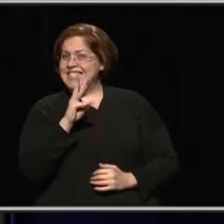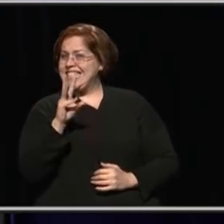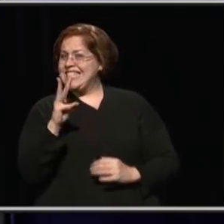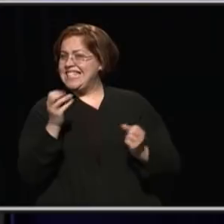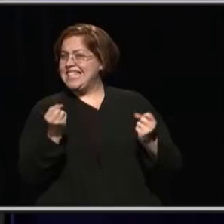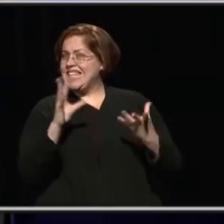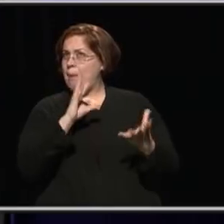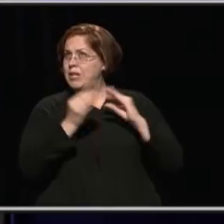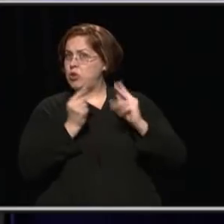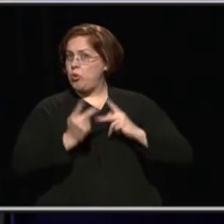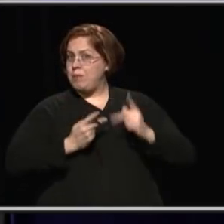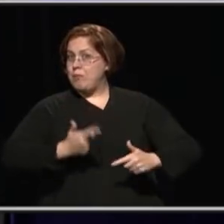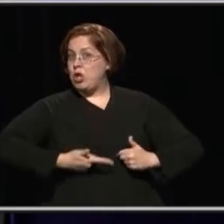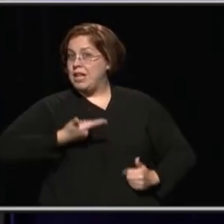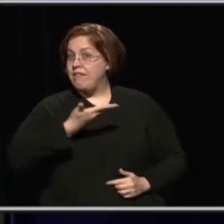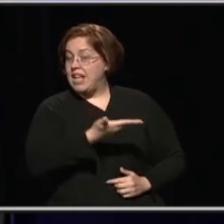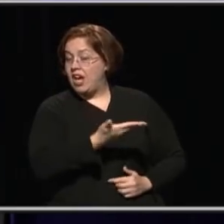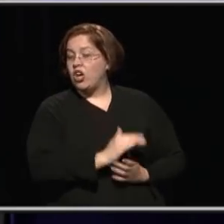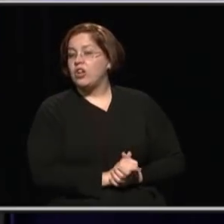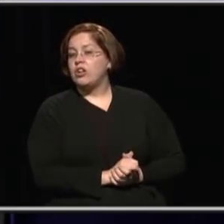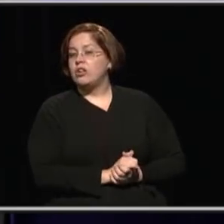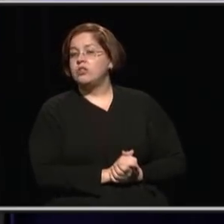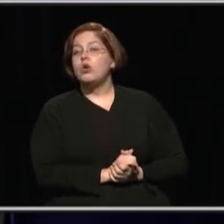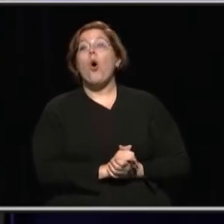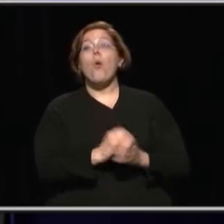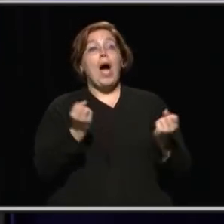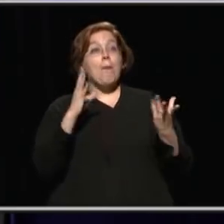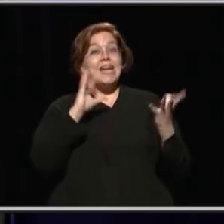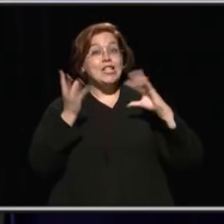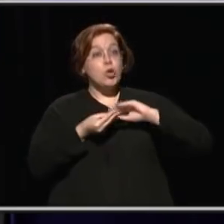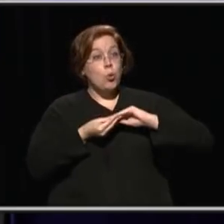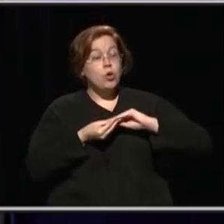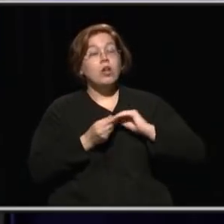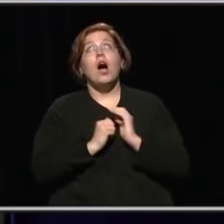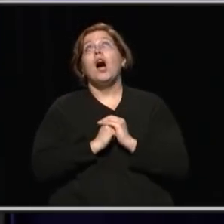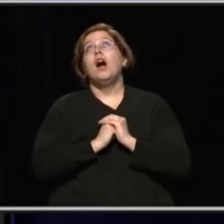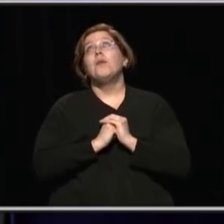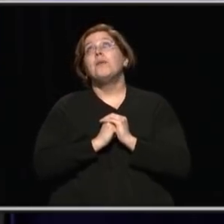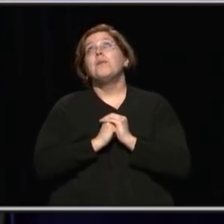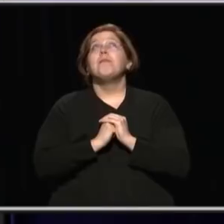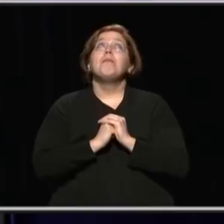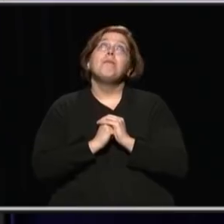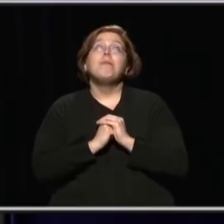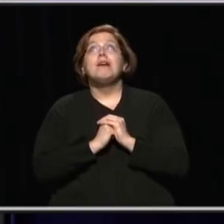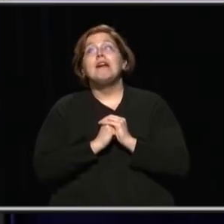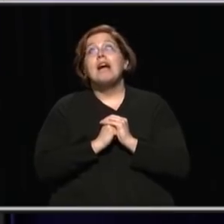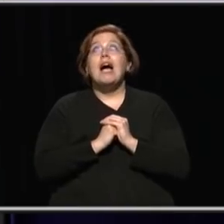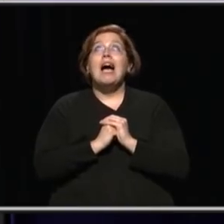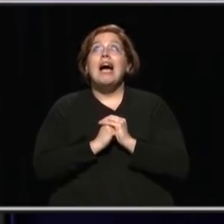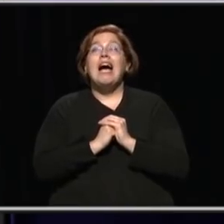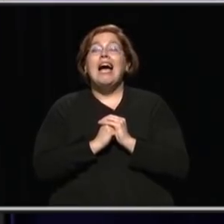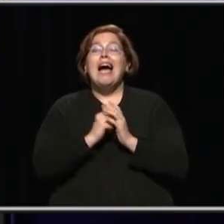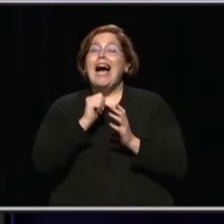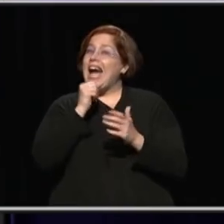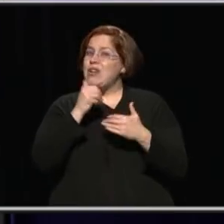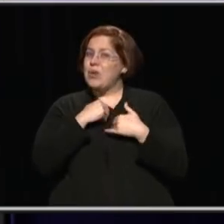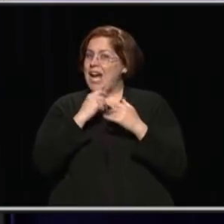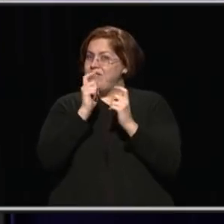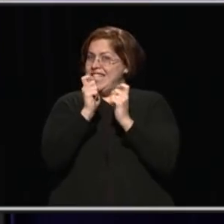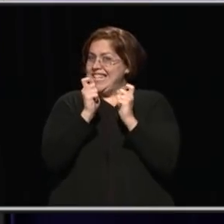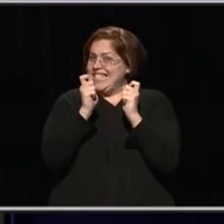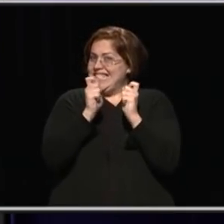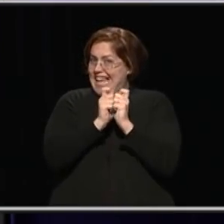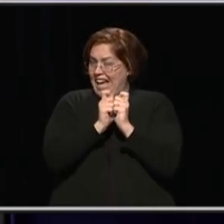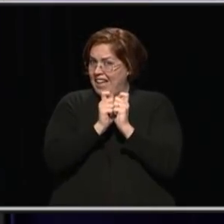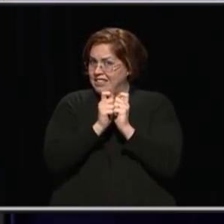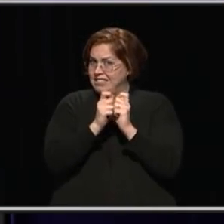in total residents is at this facility? How many are there total? I don't have the exact number